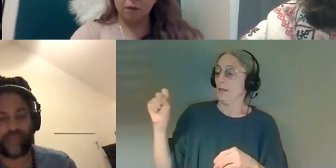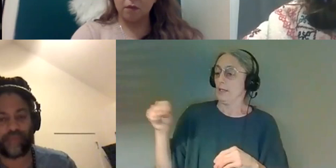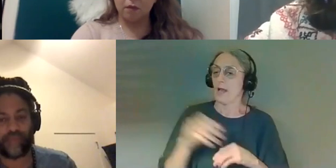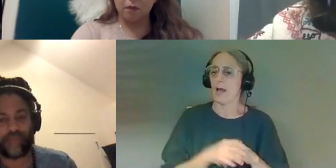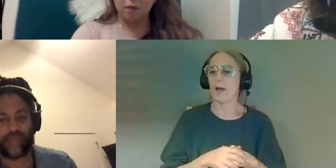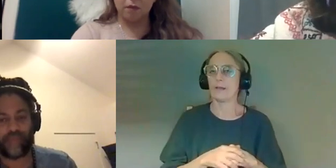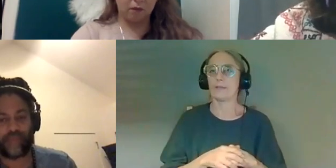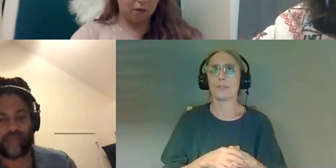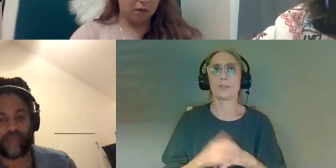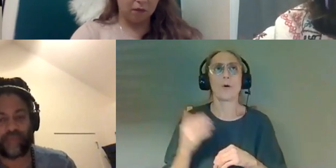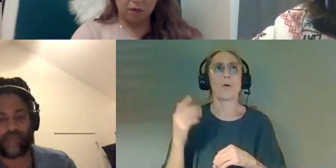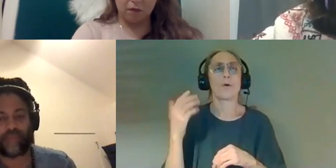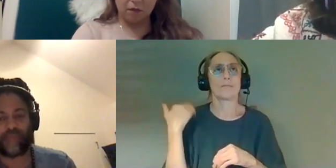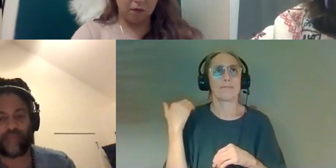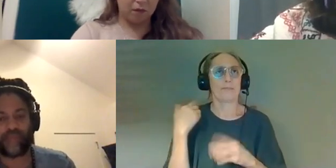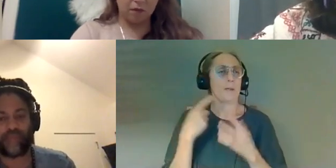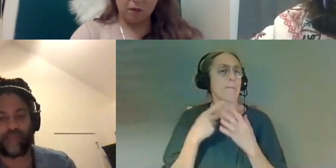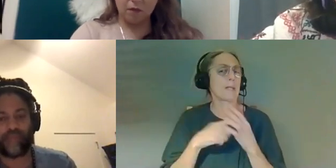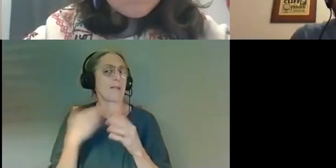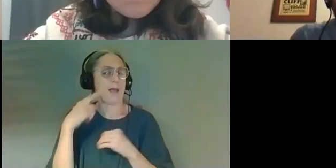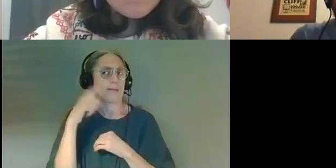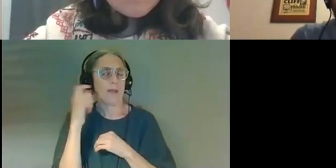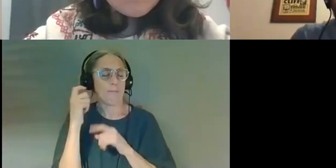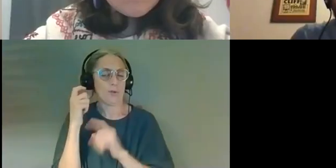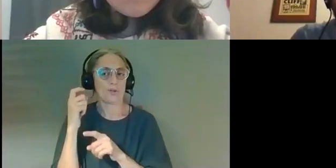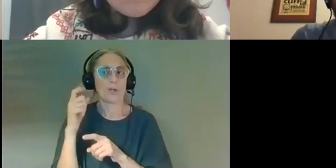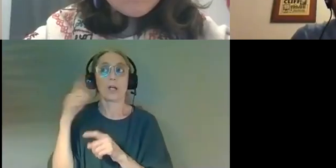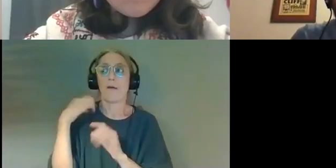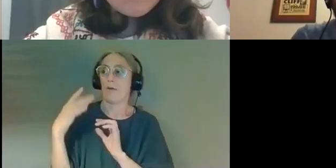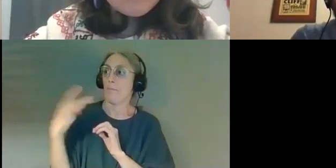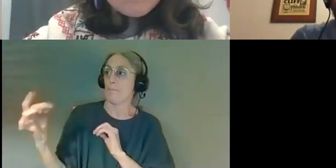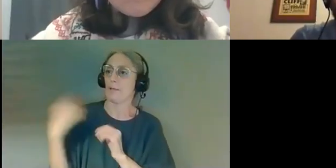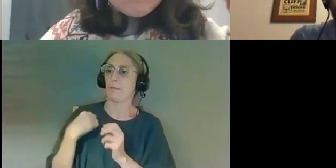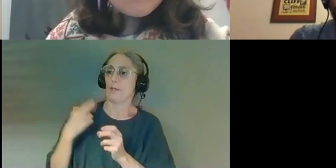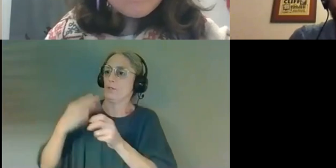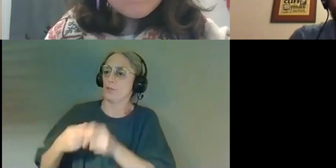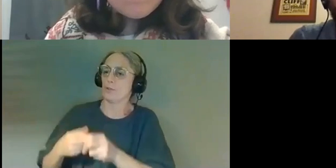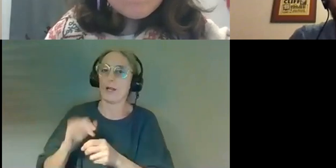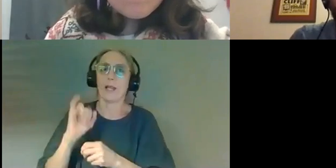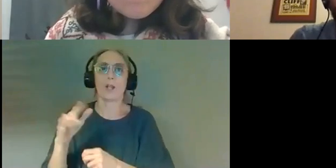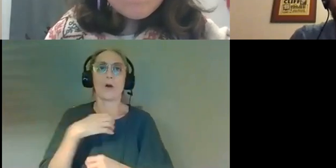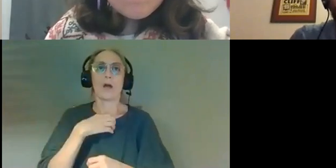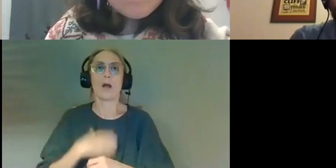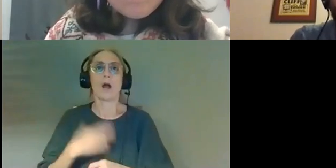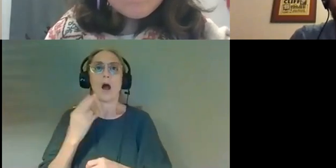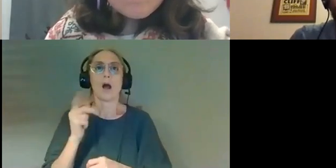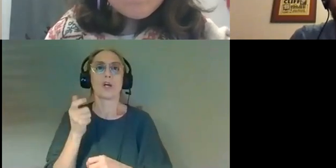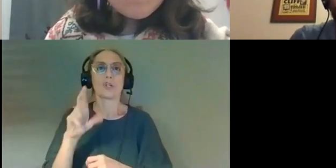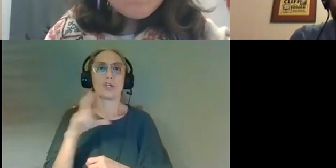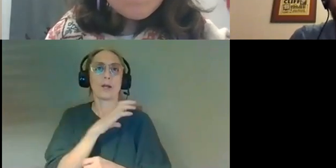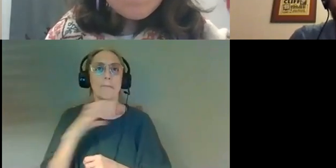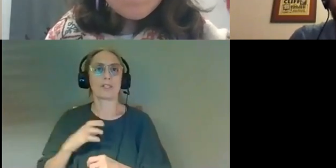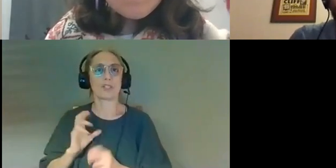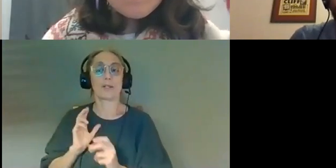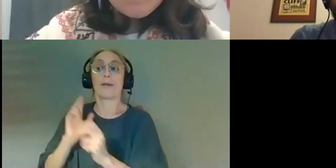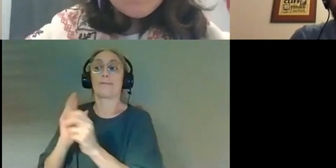early summer appointed me to sit on the Hunger Commission. And so that's another resource that I have access